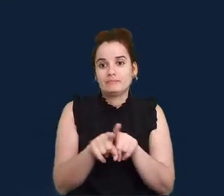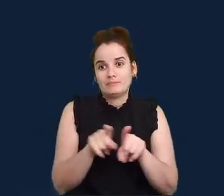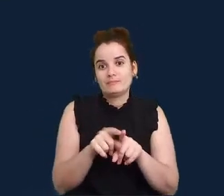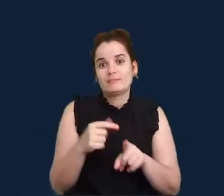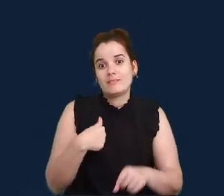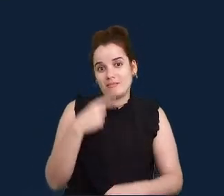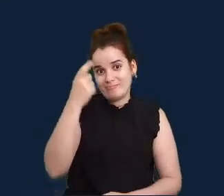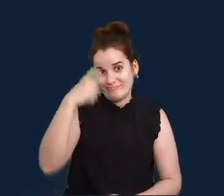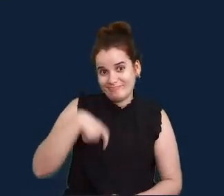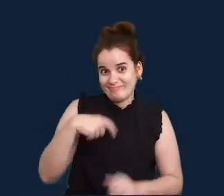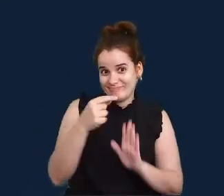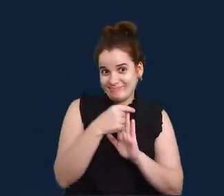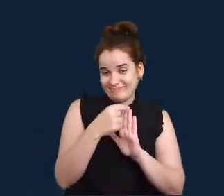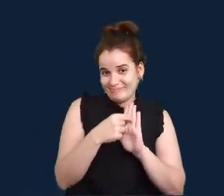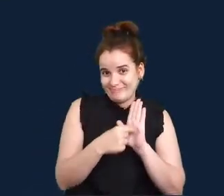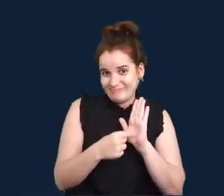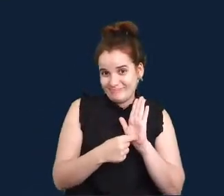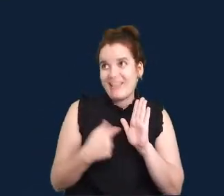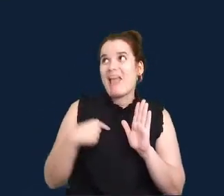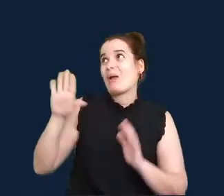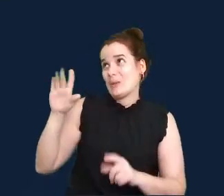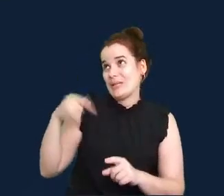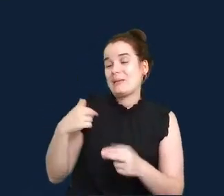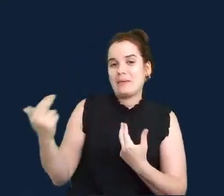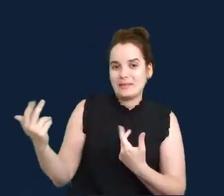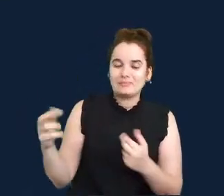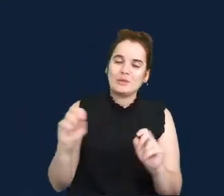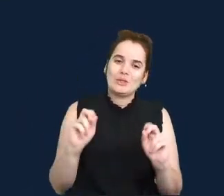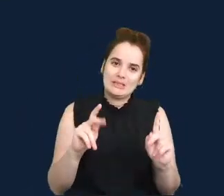of things to talk about.